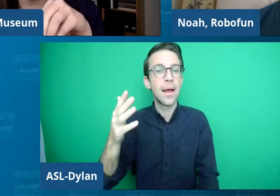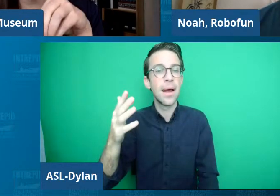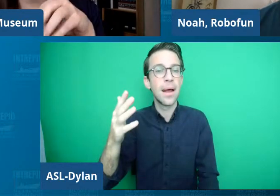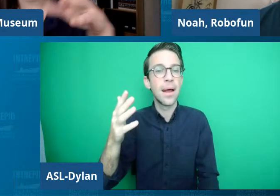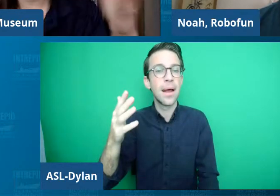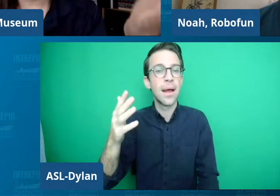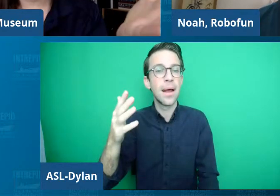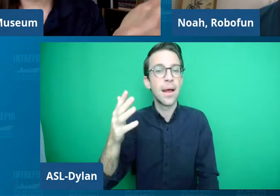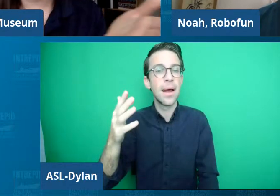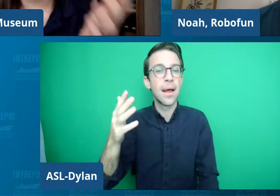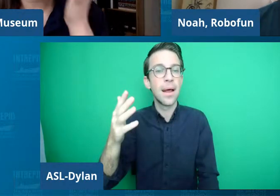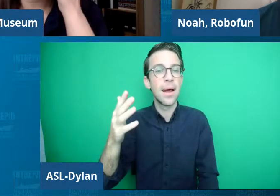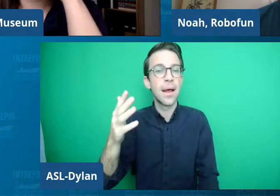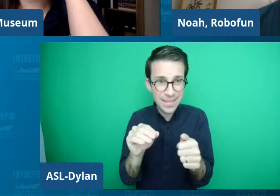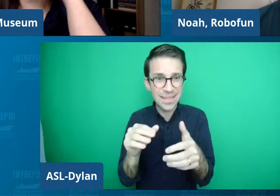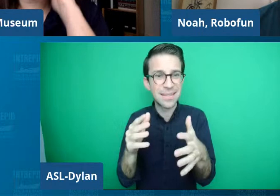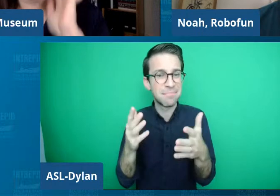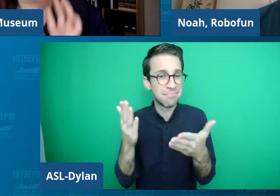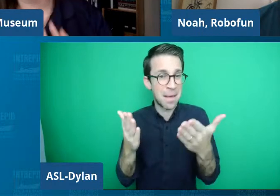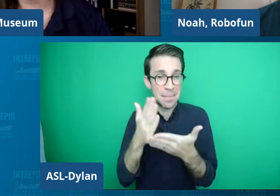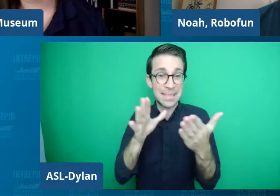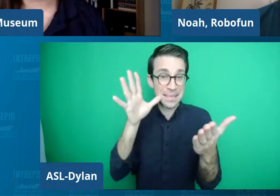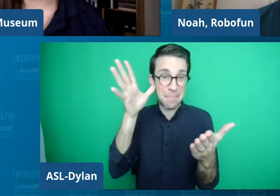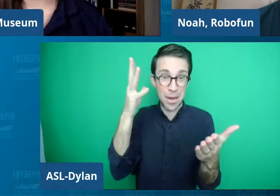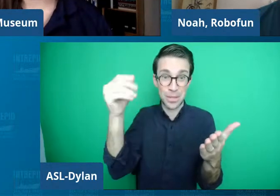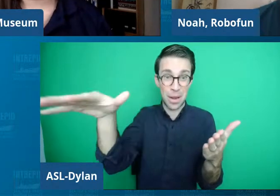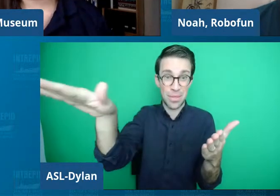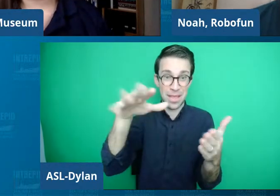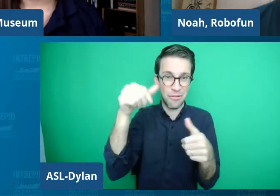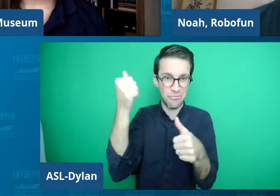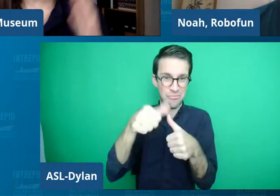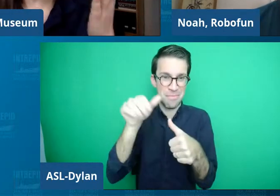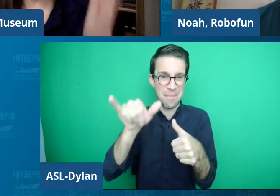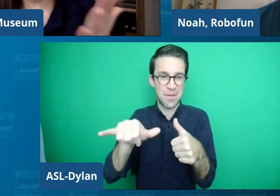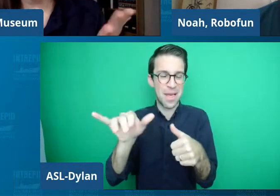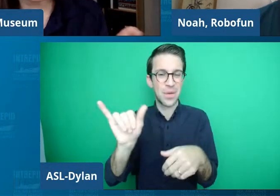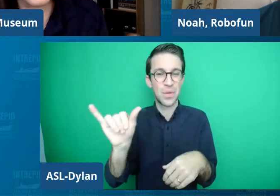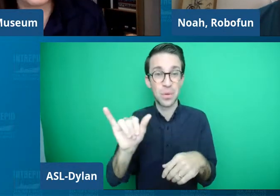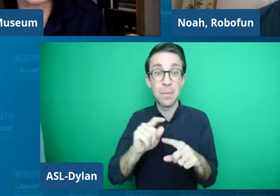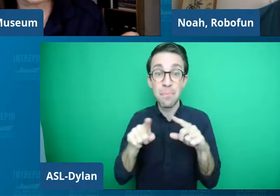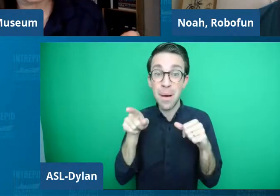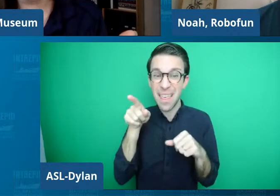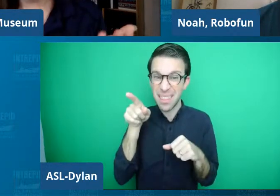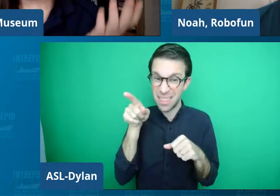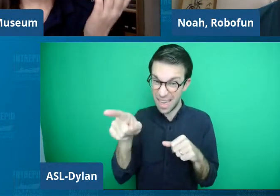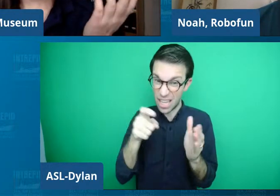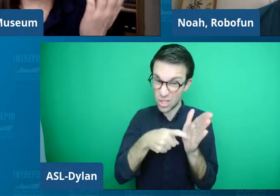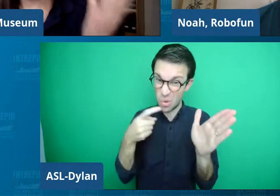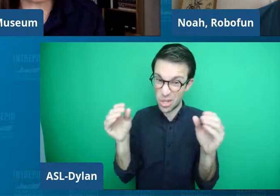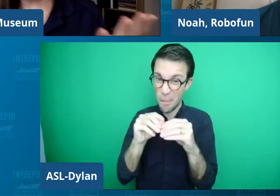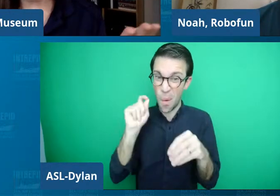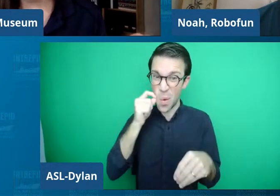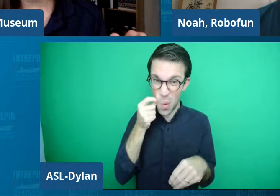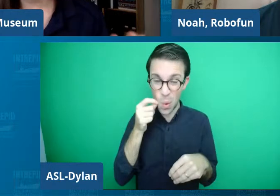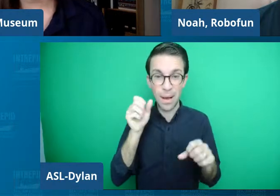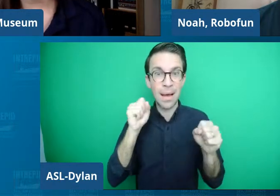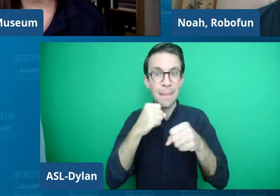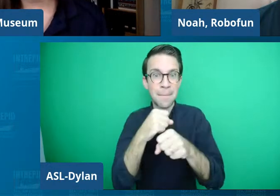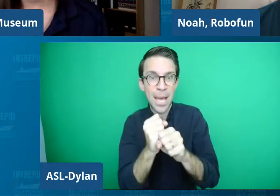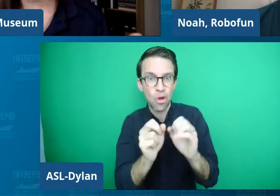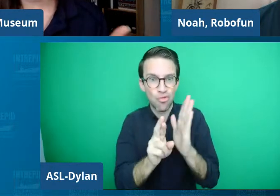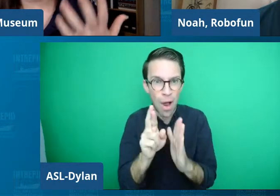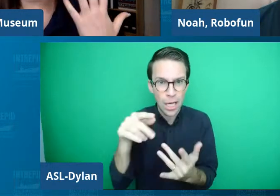was Logo. Yeah. Maybe some parents out there watching this now also will remember this. But that is so much cooler. You get to make rocket ships